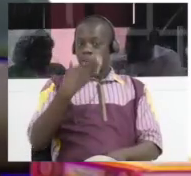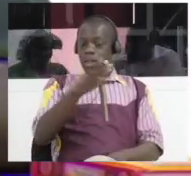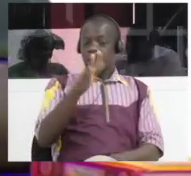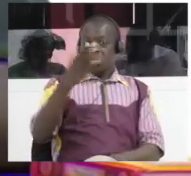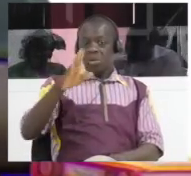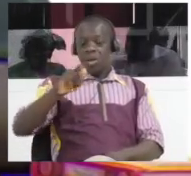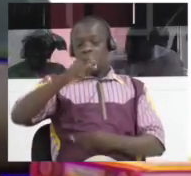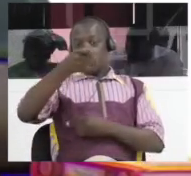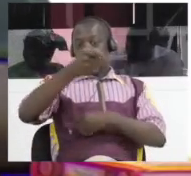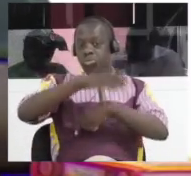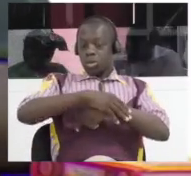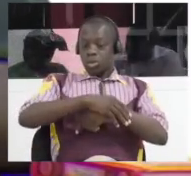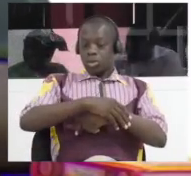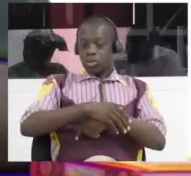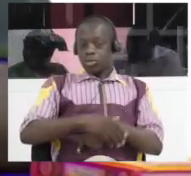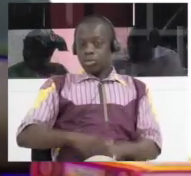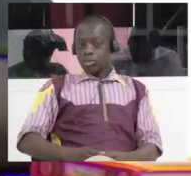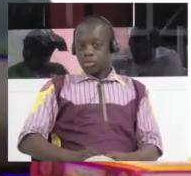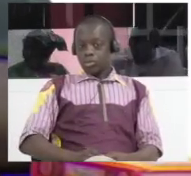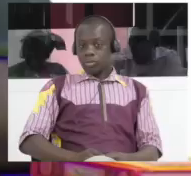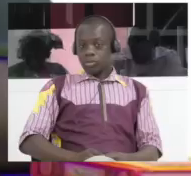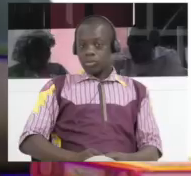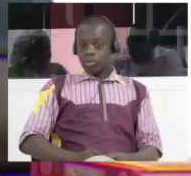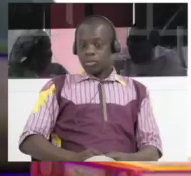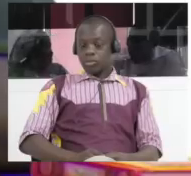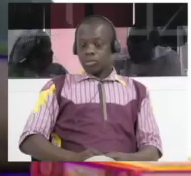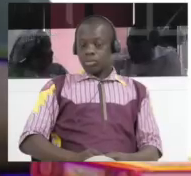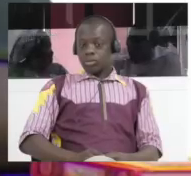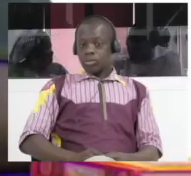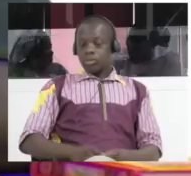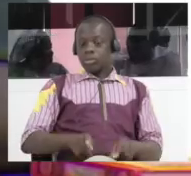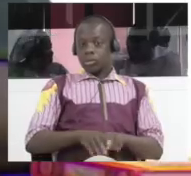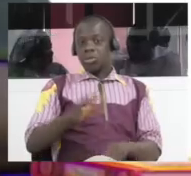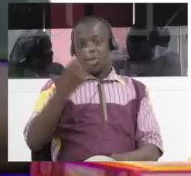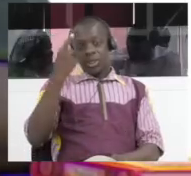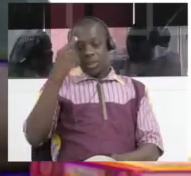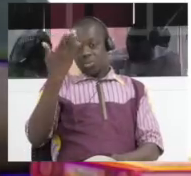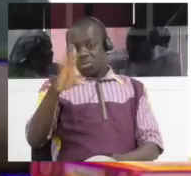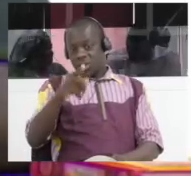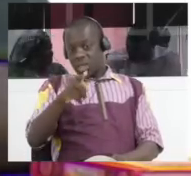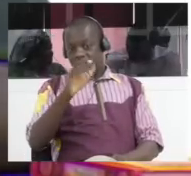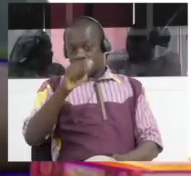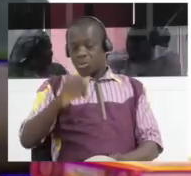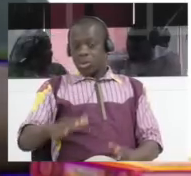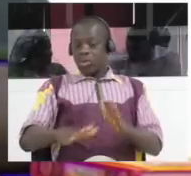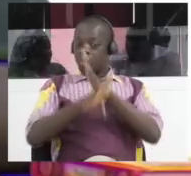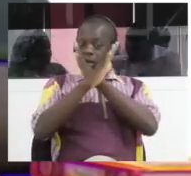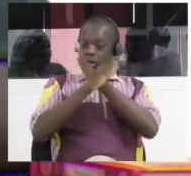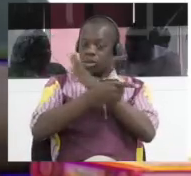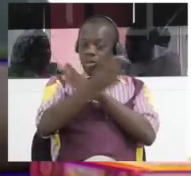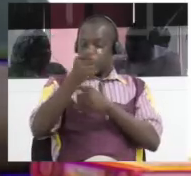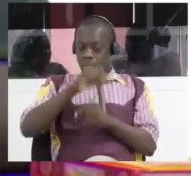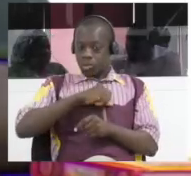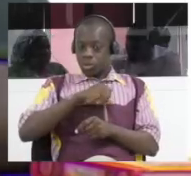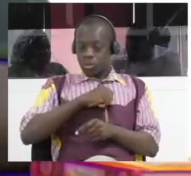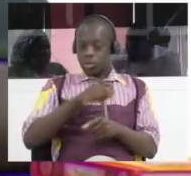you know, were either locked, the ones at least the coupes perceived to be any threat to them, they were